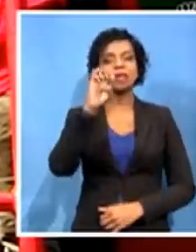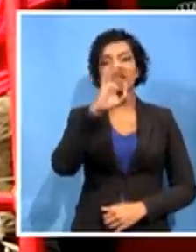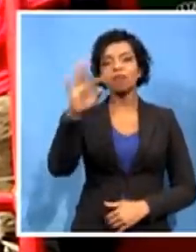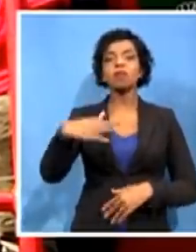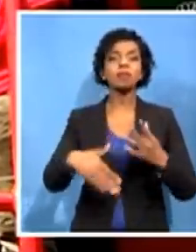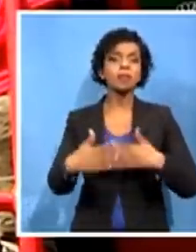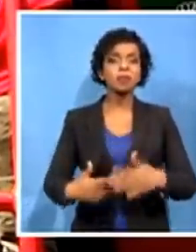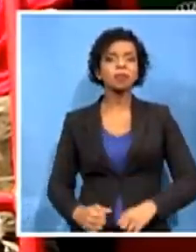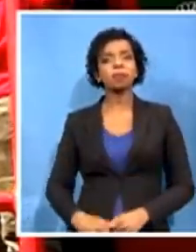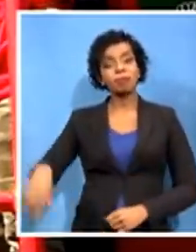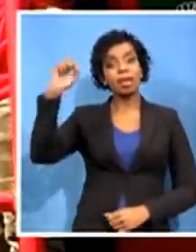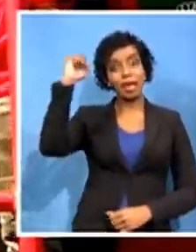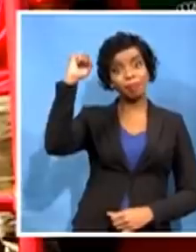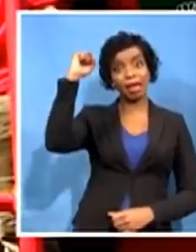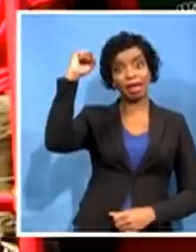Amanda!